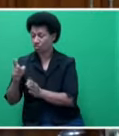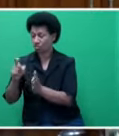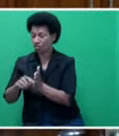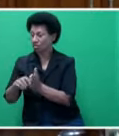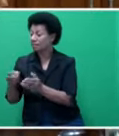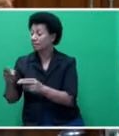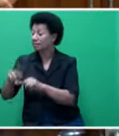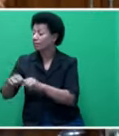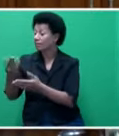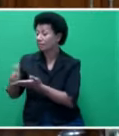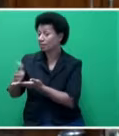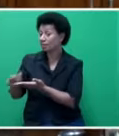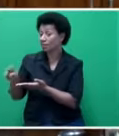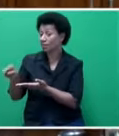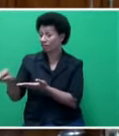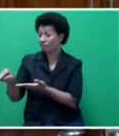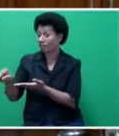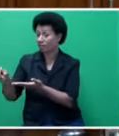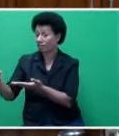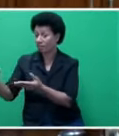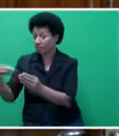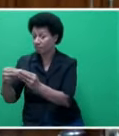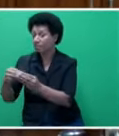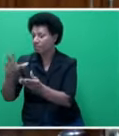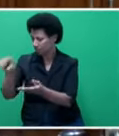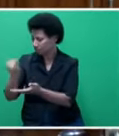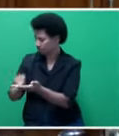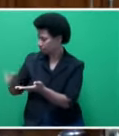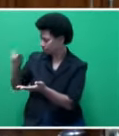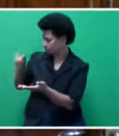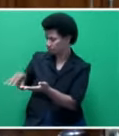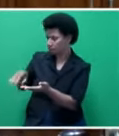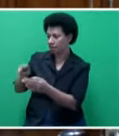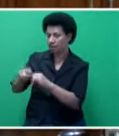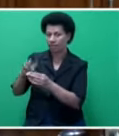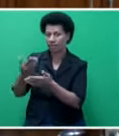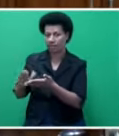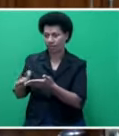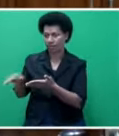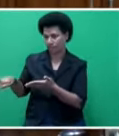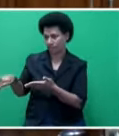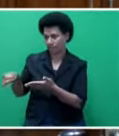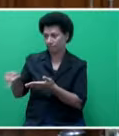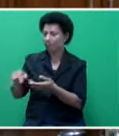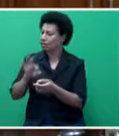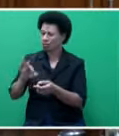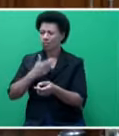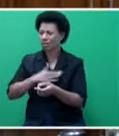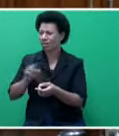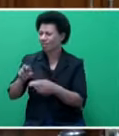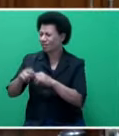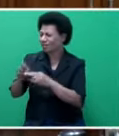the FNPF must be deposited back into the FNPF account. Because we don't want people to lose their money from